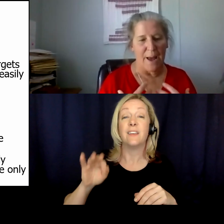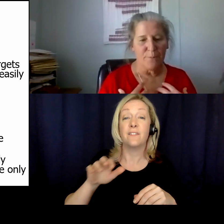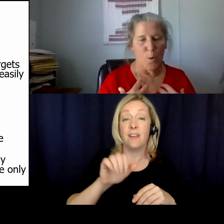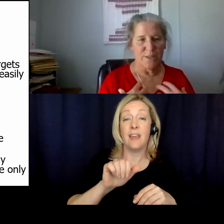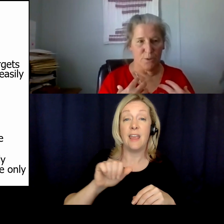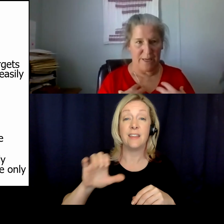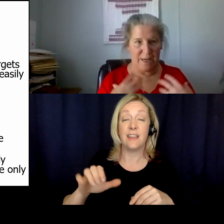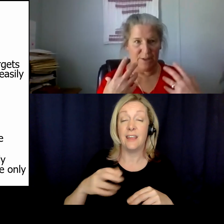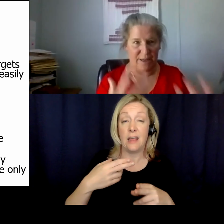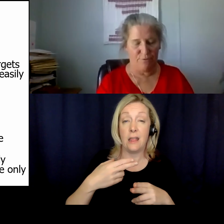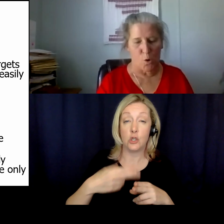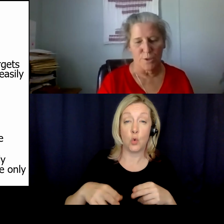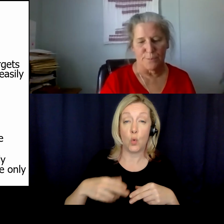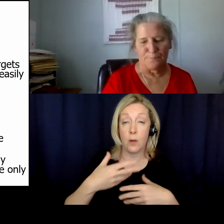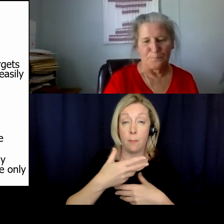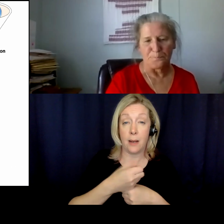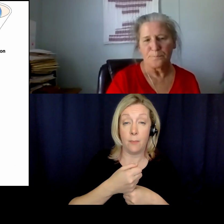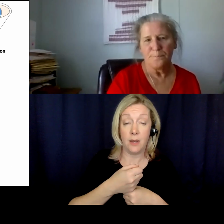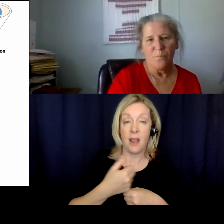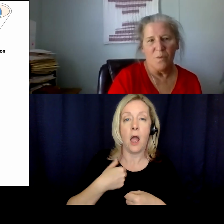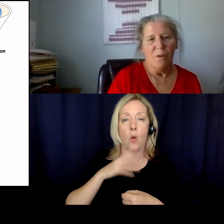but I'm going to be giving it first.